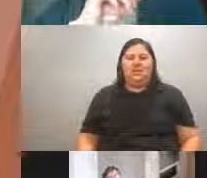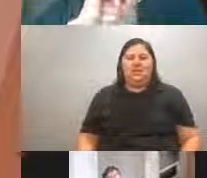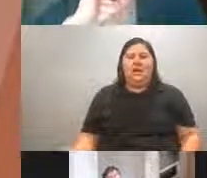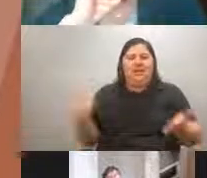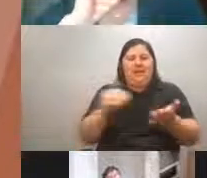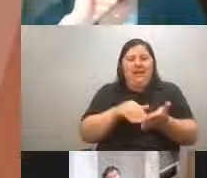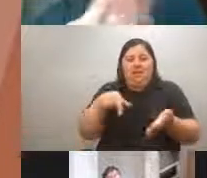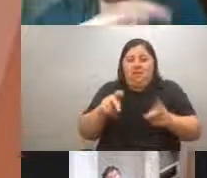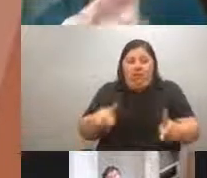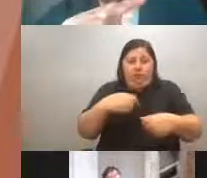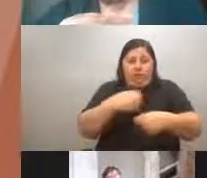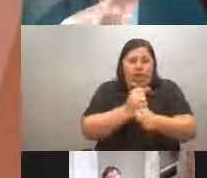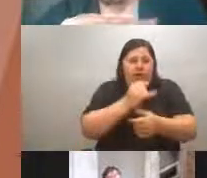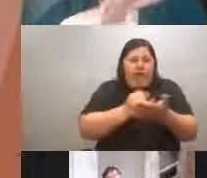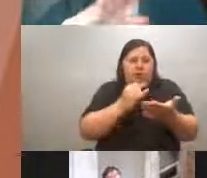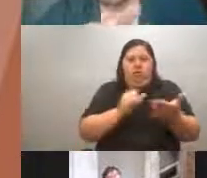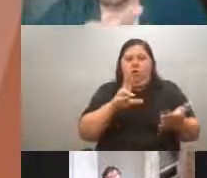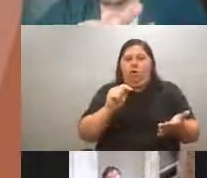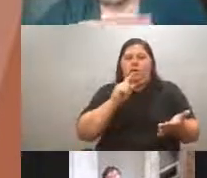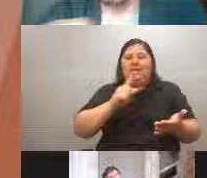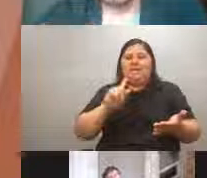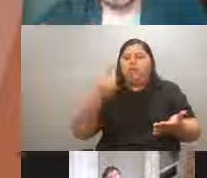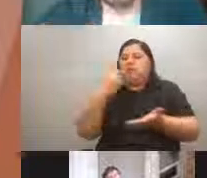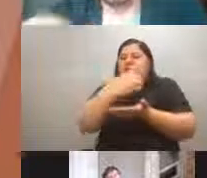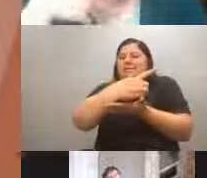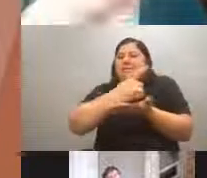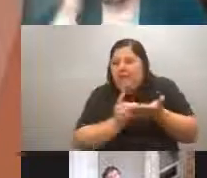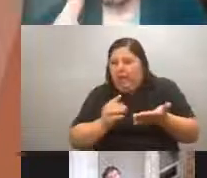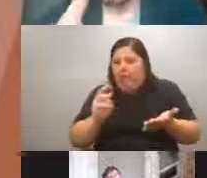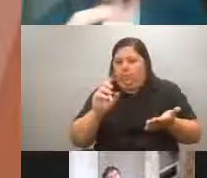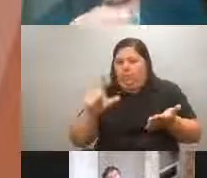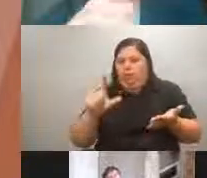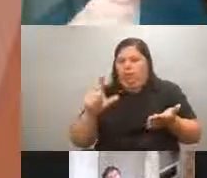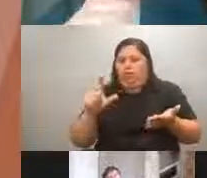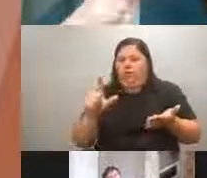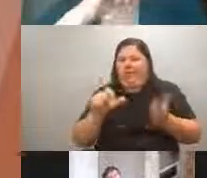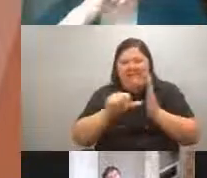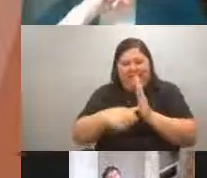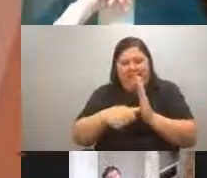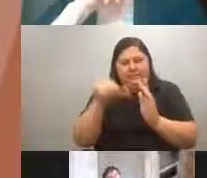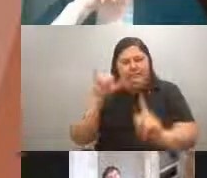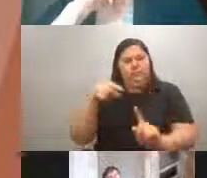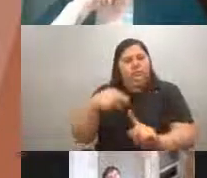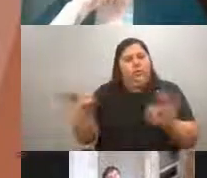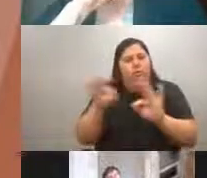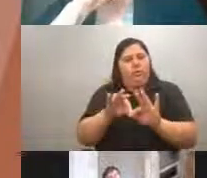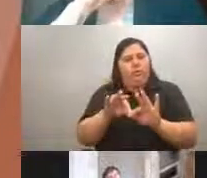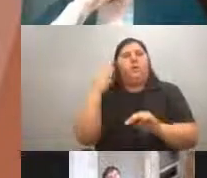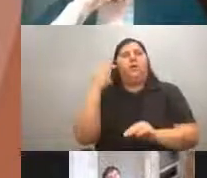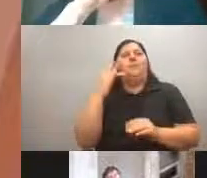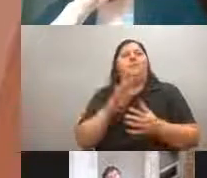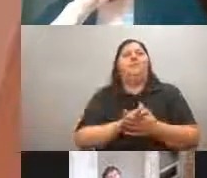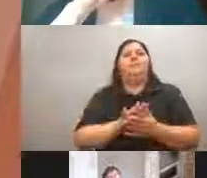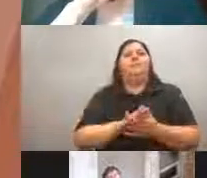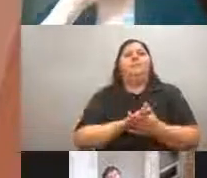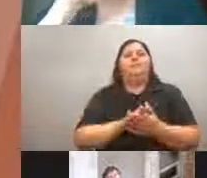opportunity is the creation of the mural design only. I think that's really important because right